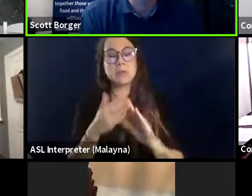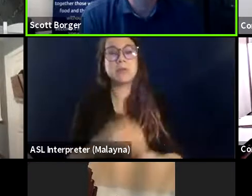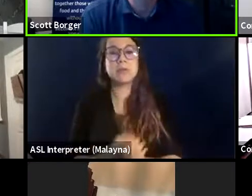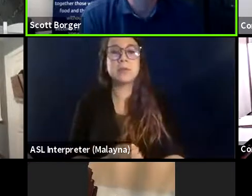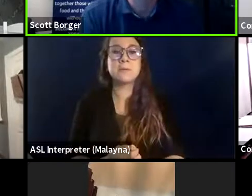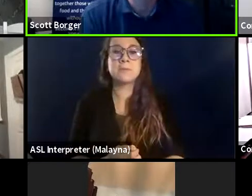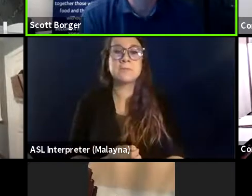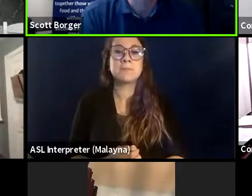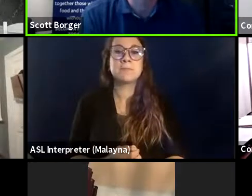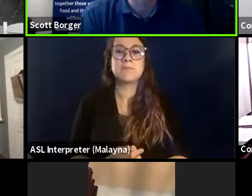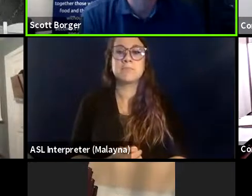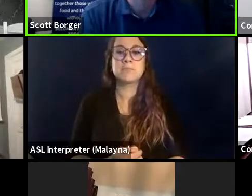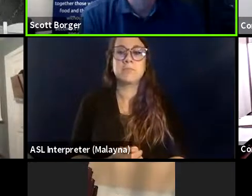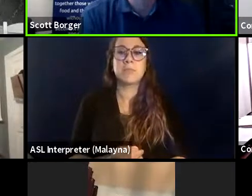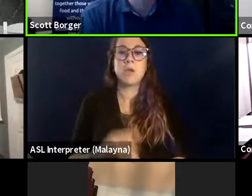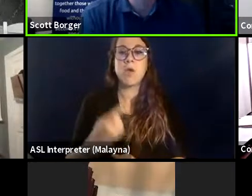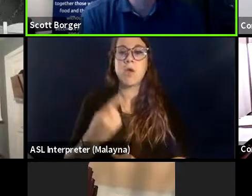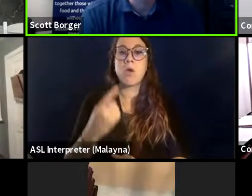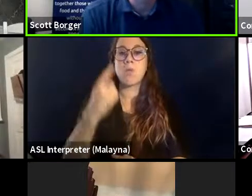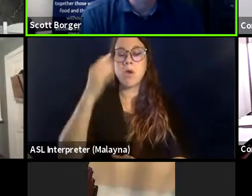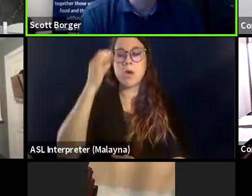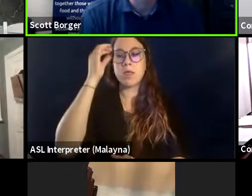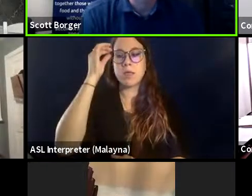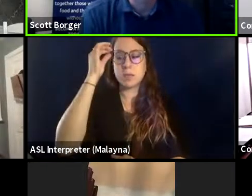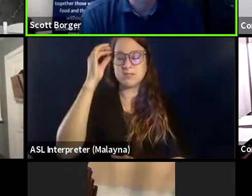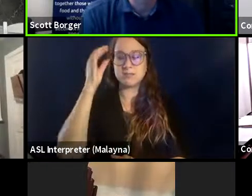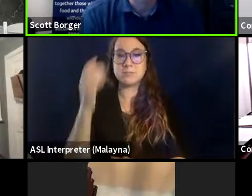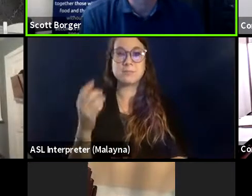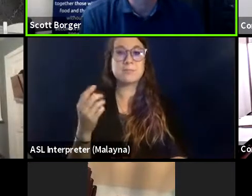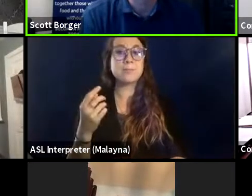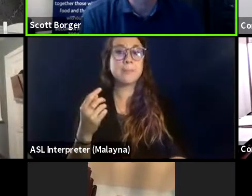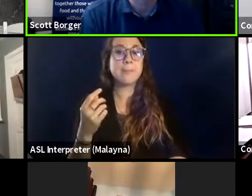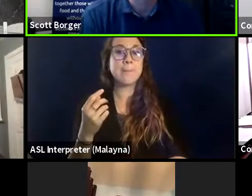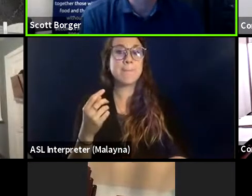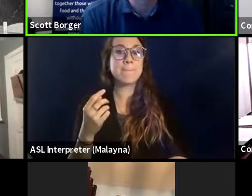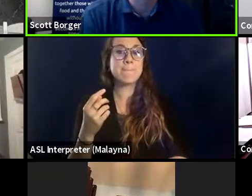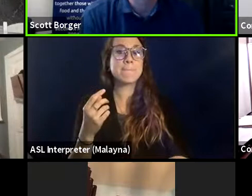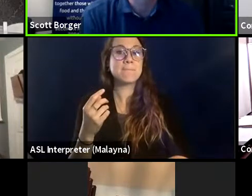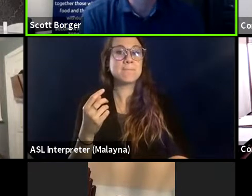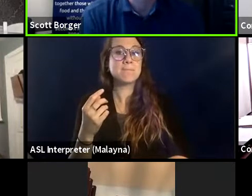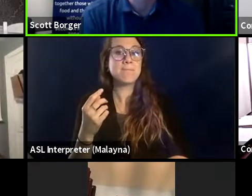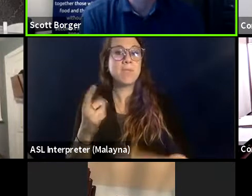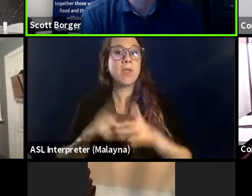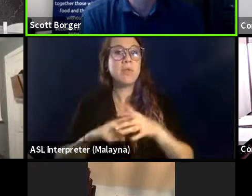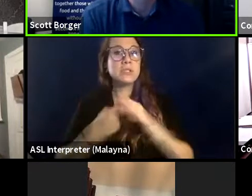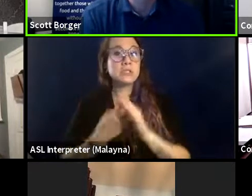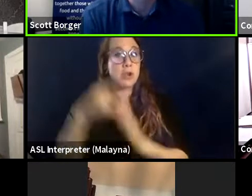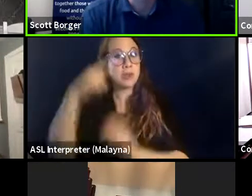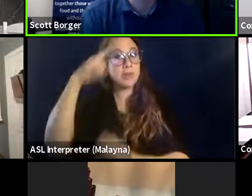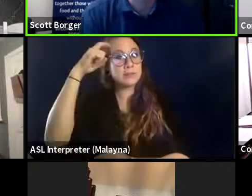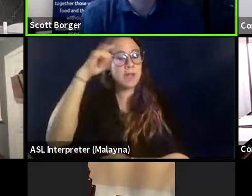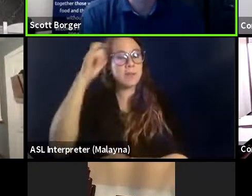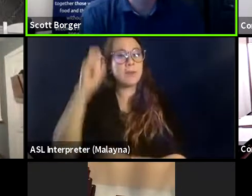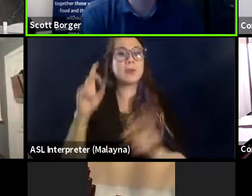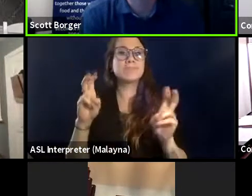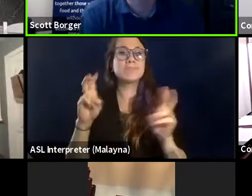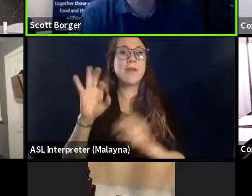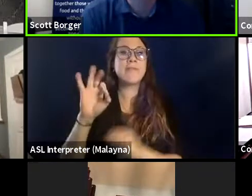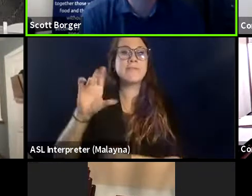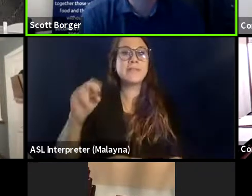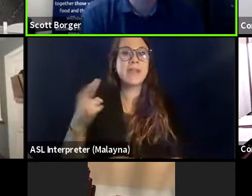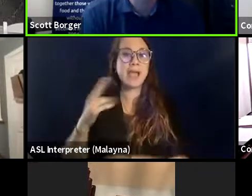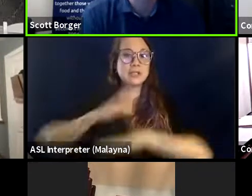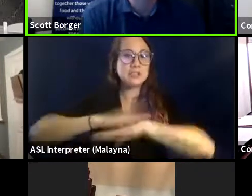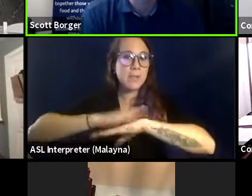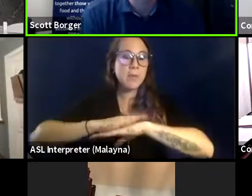innovations that we're doing this summer is to begin to do what we call table events or flash tables, where we will set a beautifully